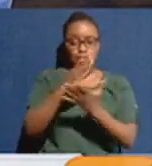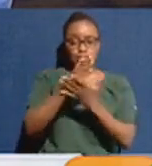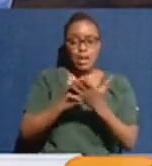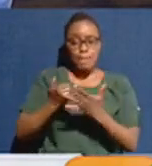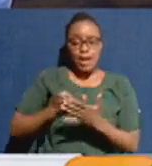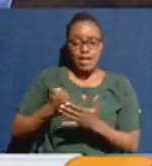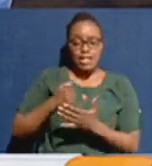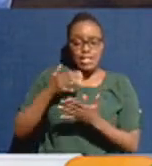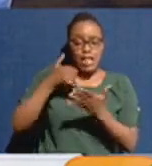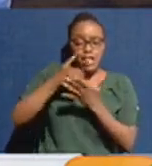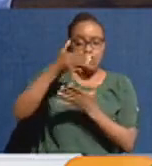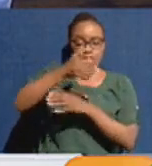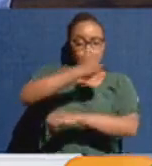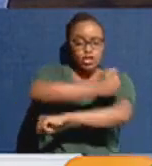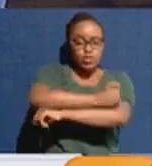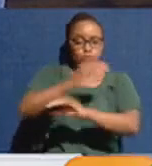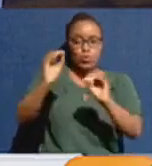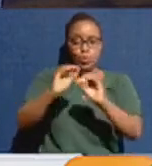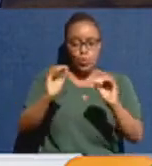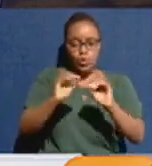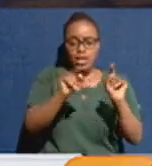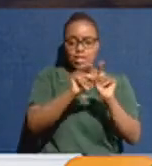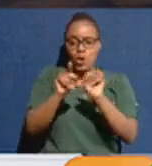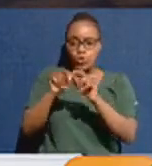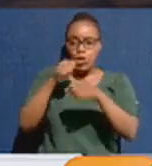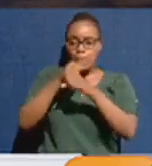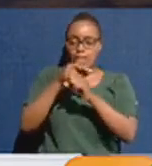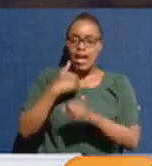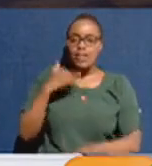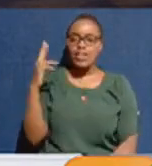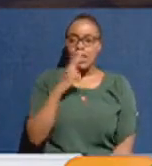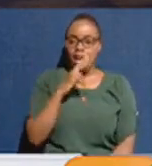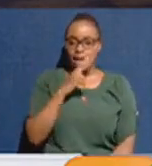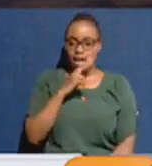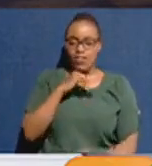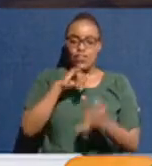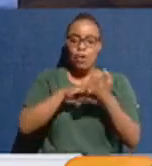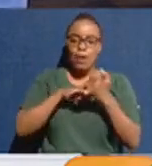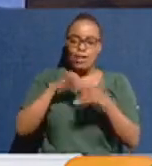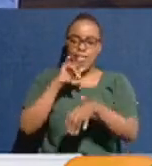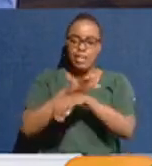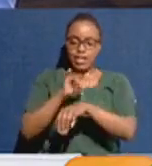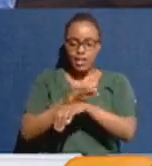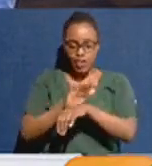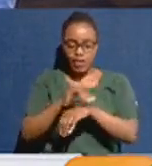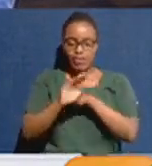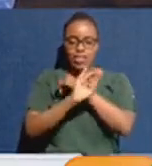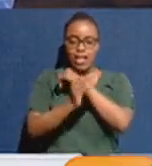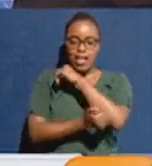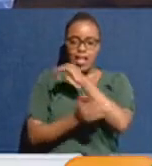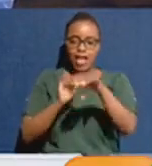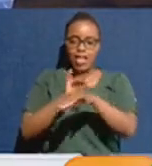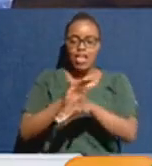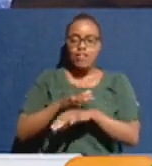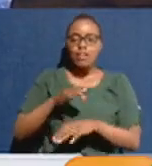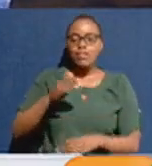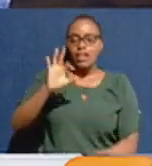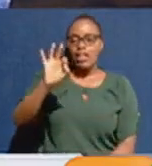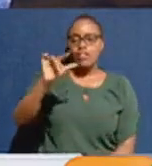stay away from schools, exposing them to the risks of early marriage, teen pregnancies, as well as female